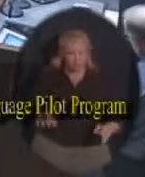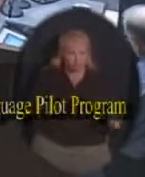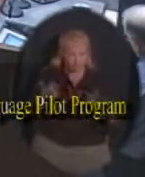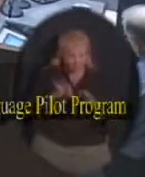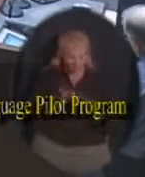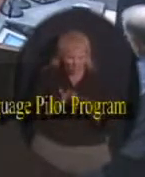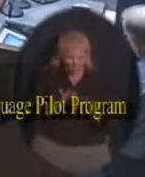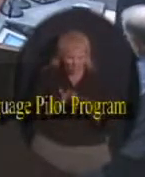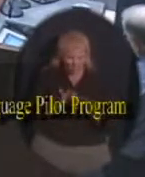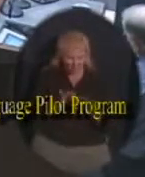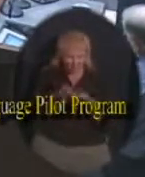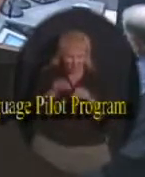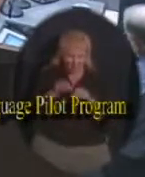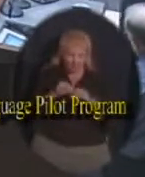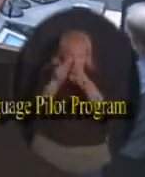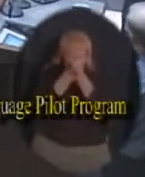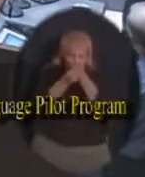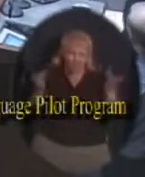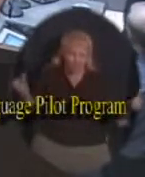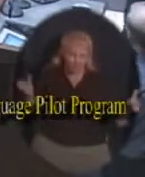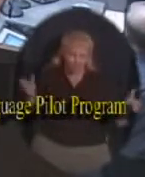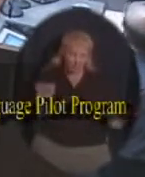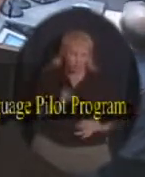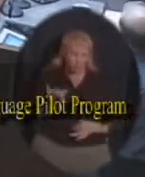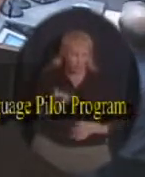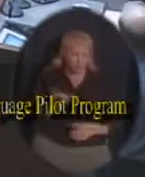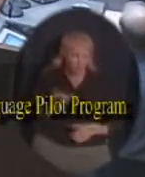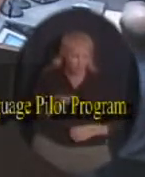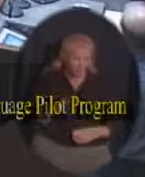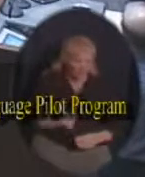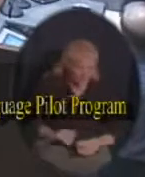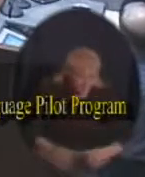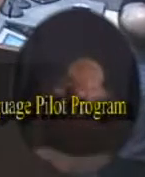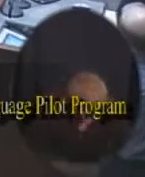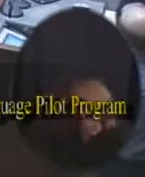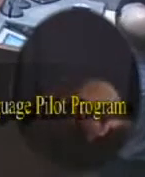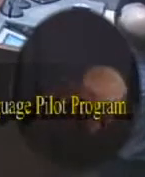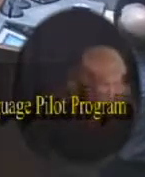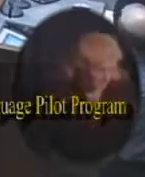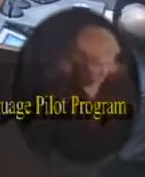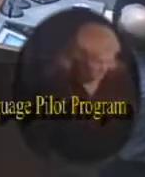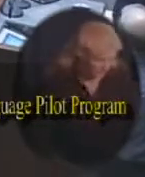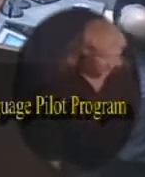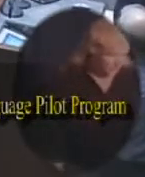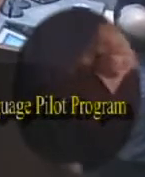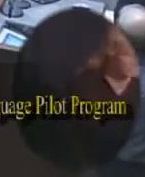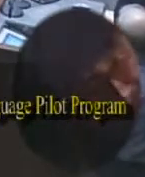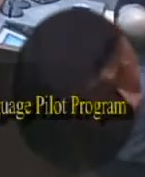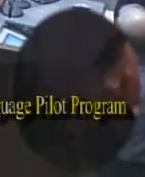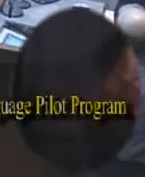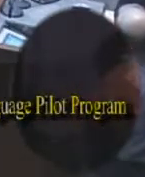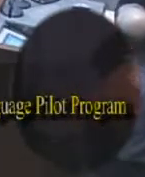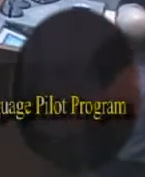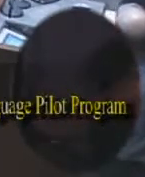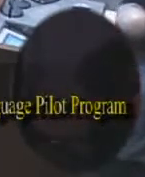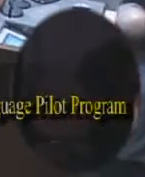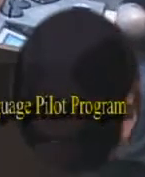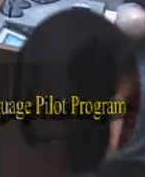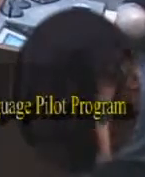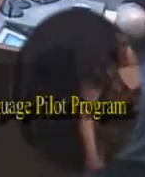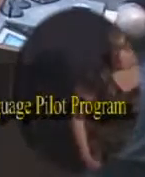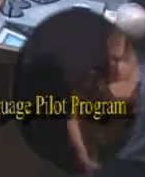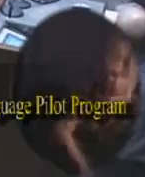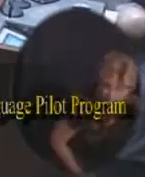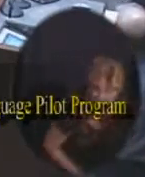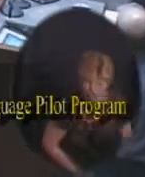segregate that information too. And we've certainly seen that even at our high school levels where we've implemented professional learning teams and professional learning